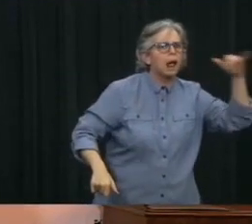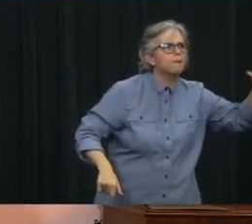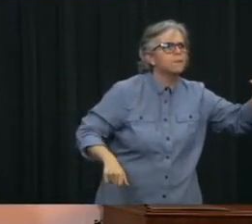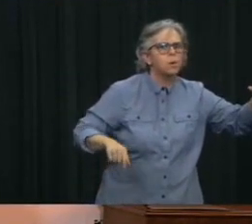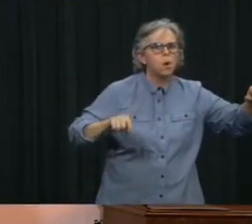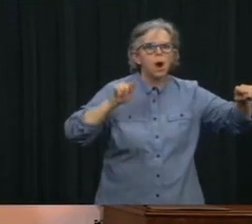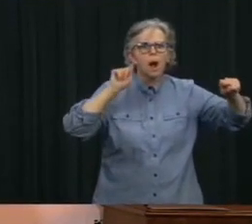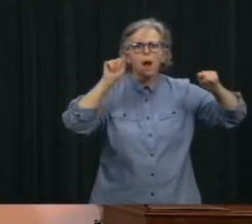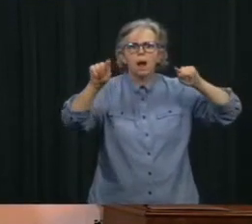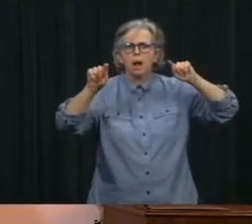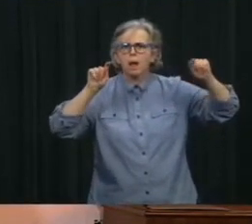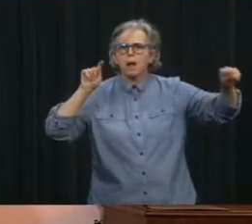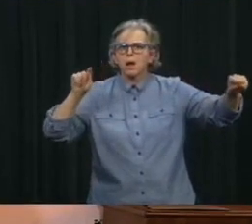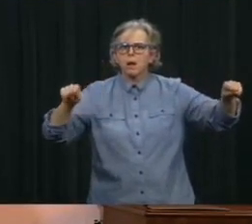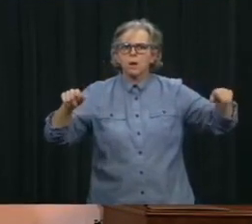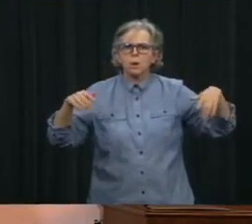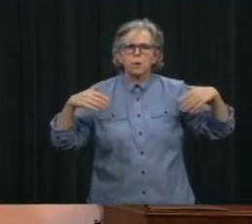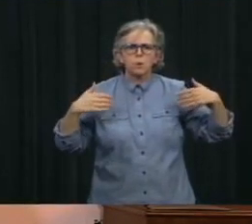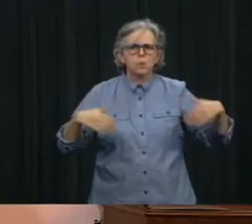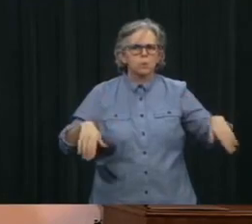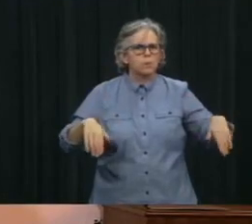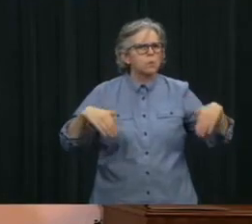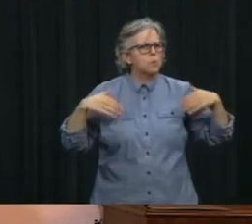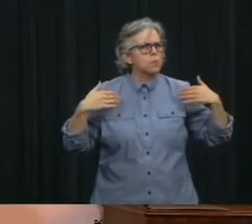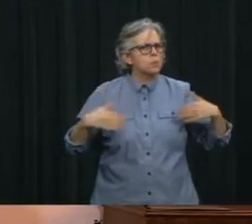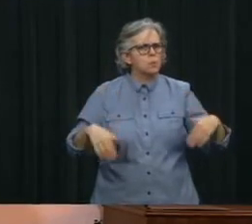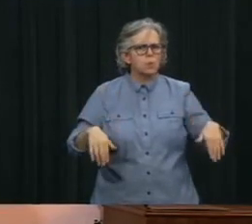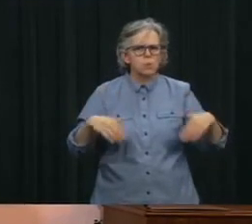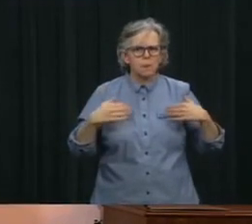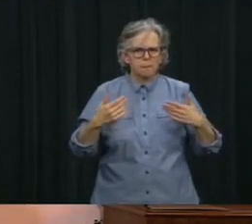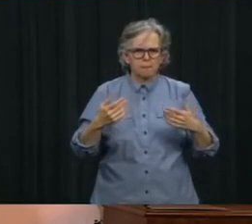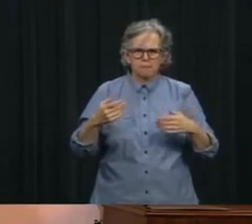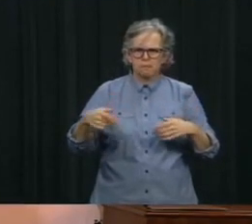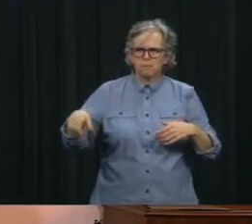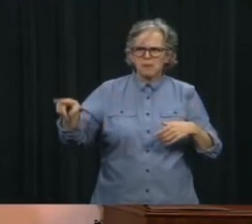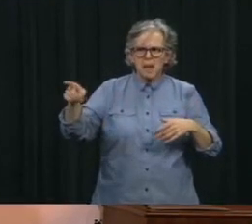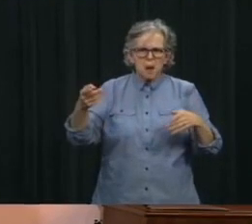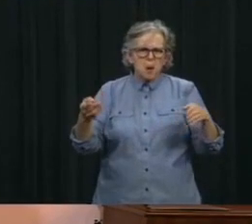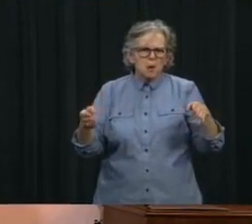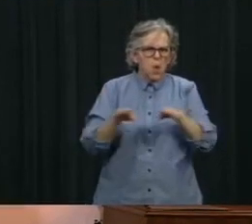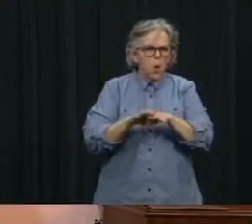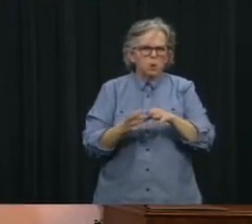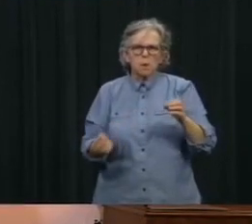regard to the closing of additional businesses.